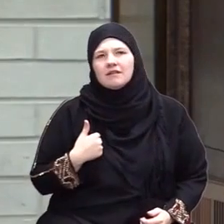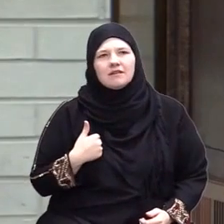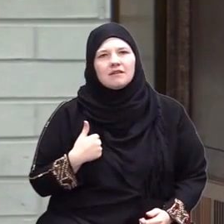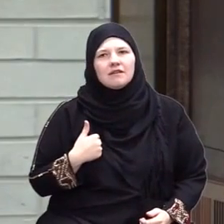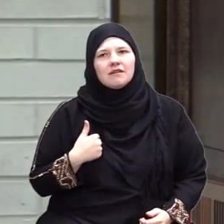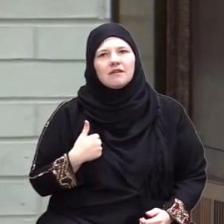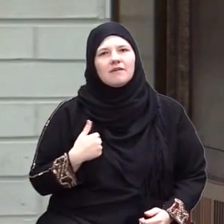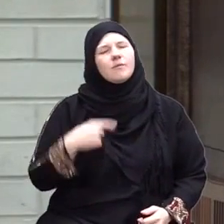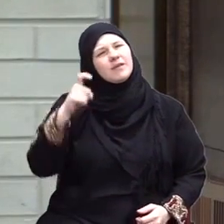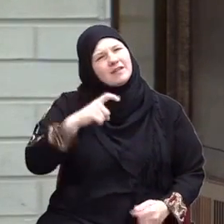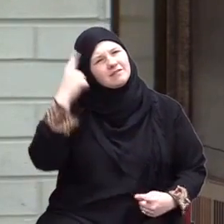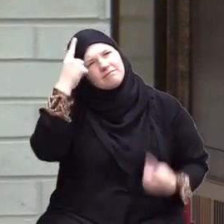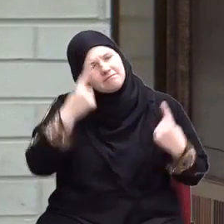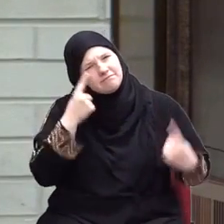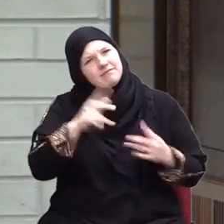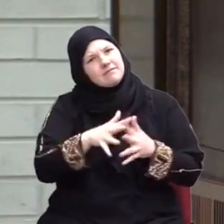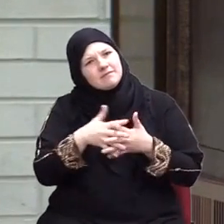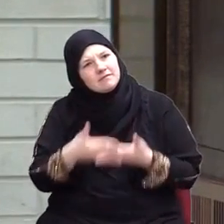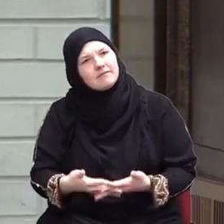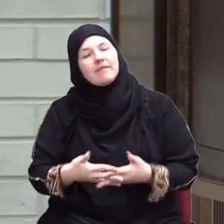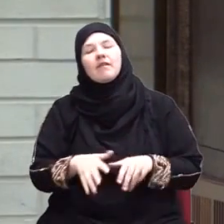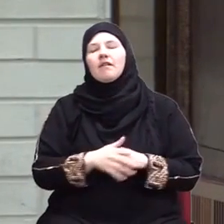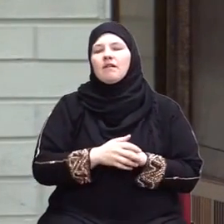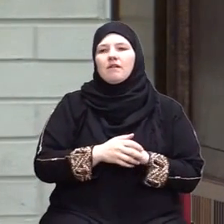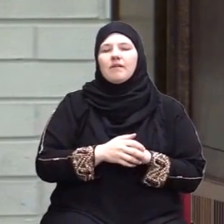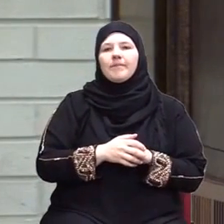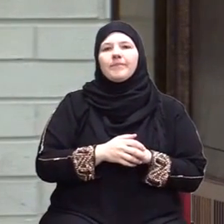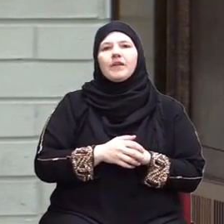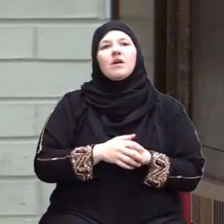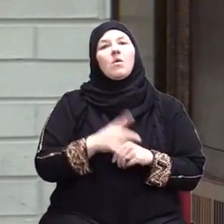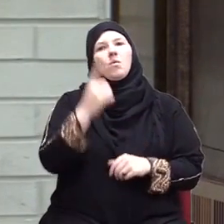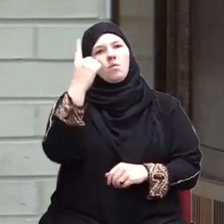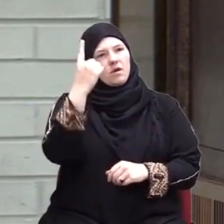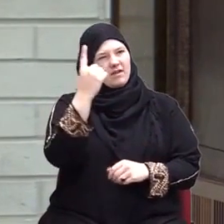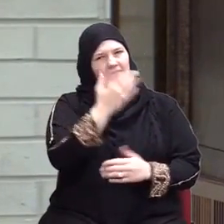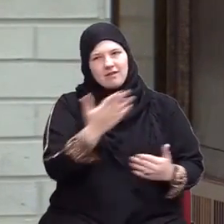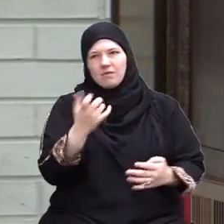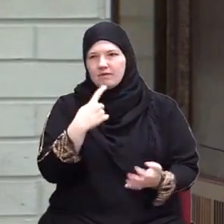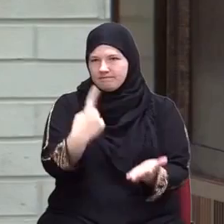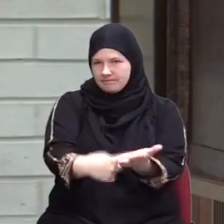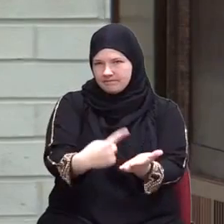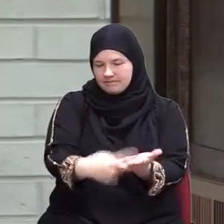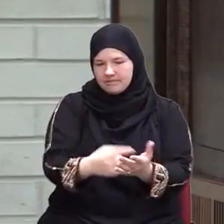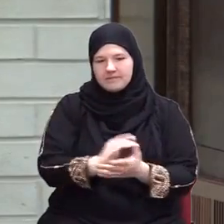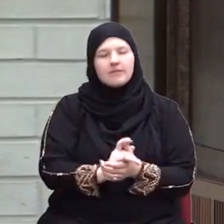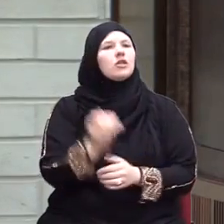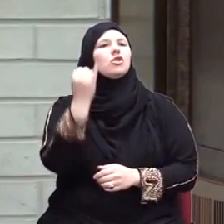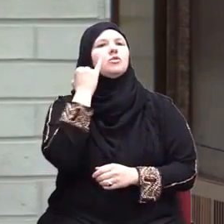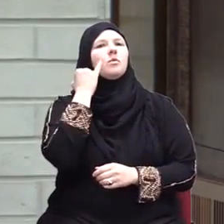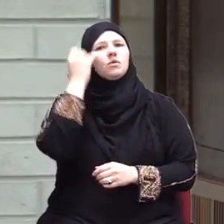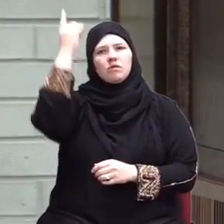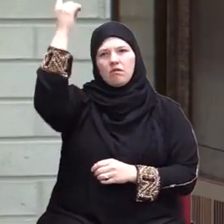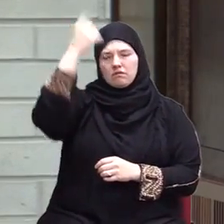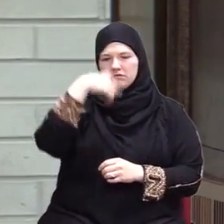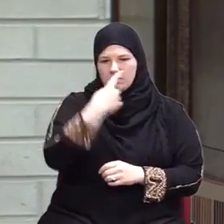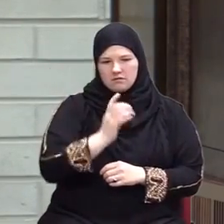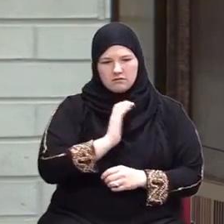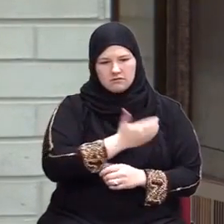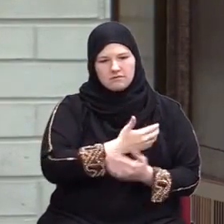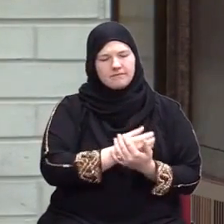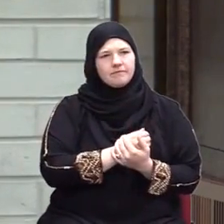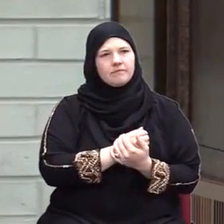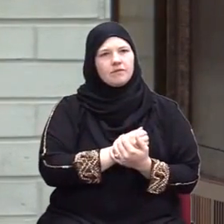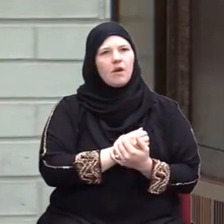talking about. One of our ways of discussion is to push our examples. Suppose Allah says this, and why